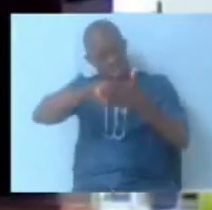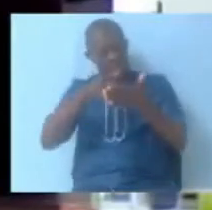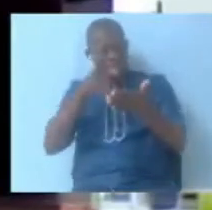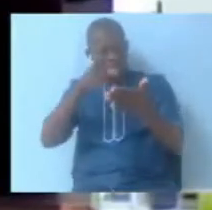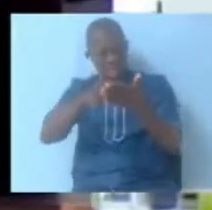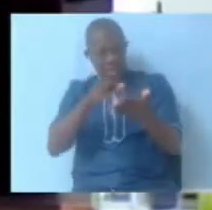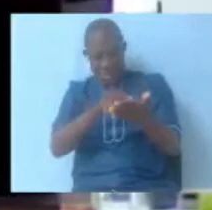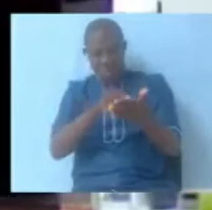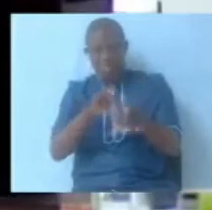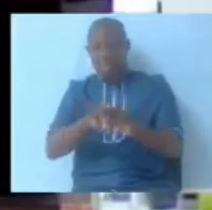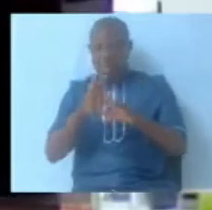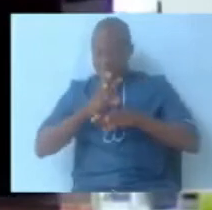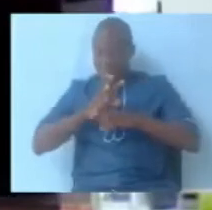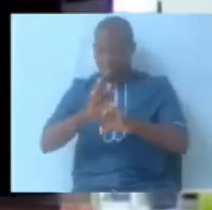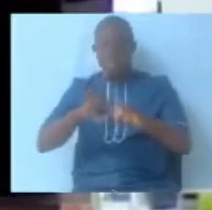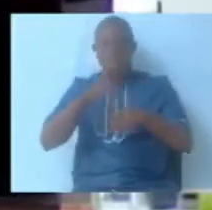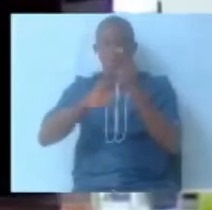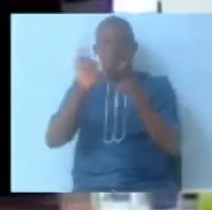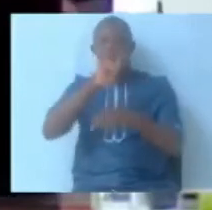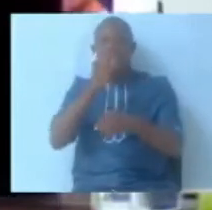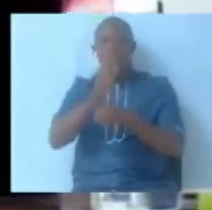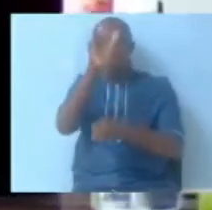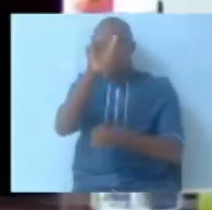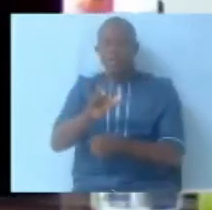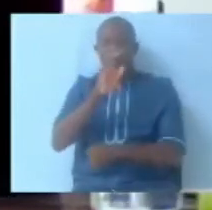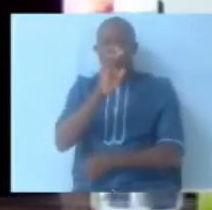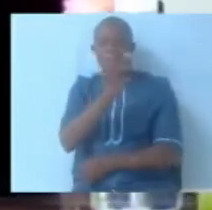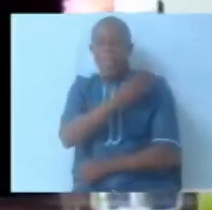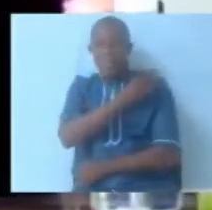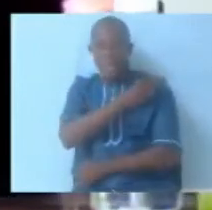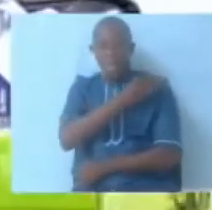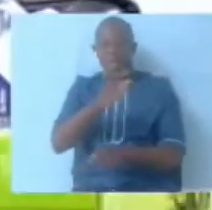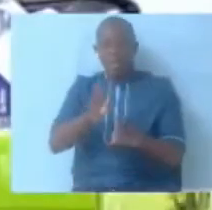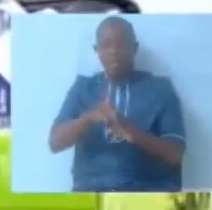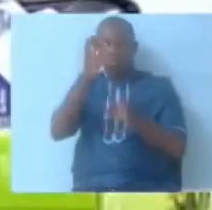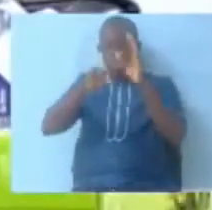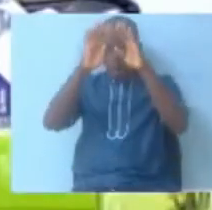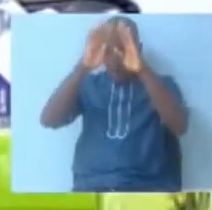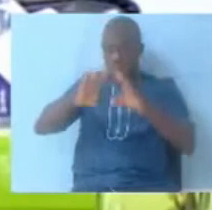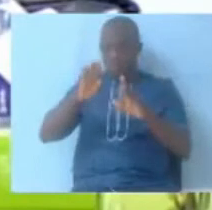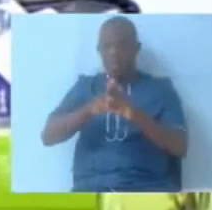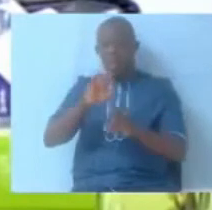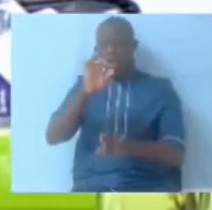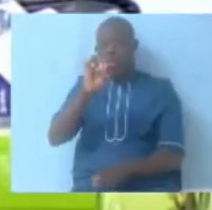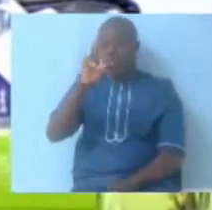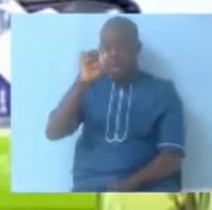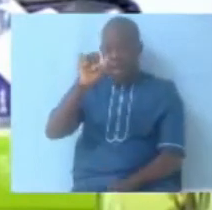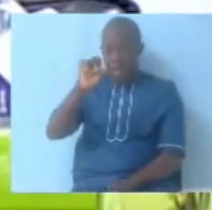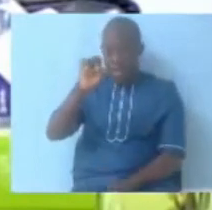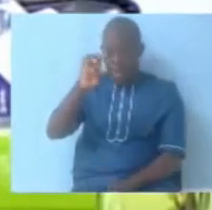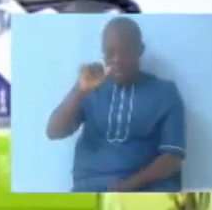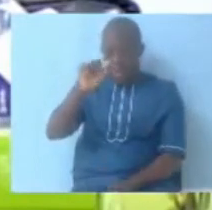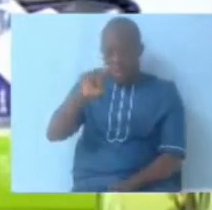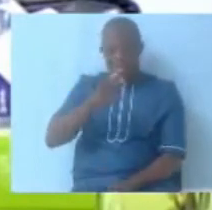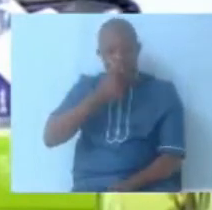Usman Jame laugh. Sila ngata letter on yindo kuma kama meyalongo holbe fururu ni yin letter on yingono katu nga yung sula bagala pur ka long mune ya sabu kabri